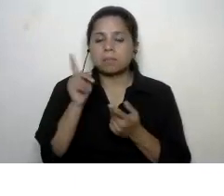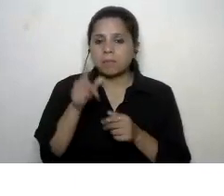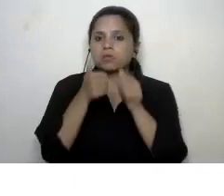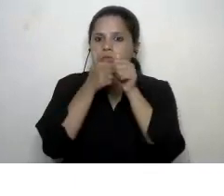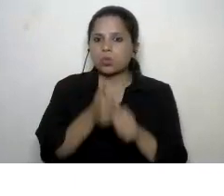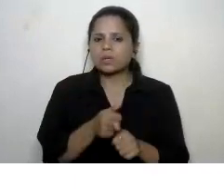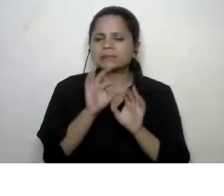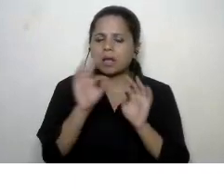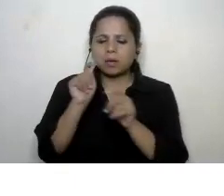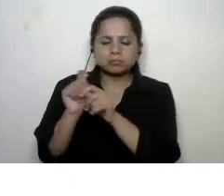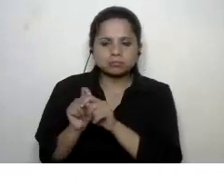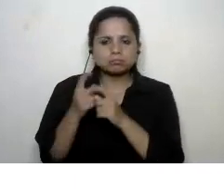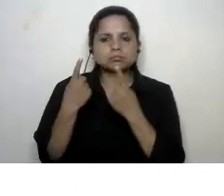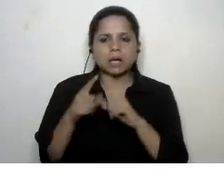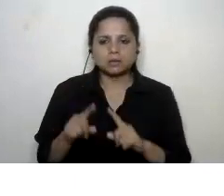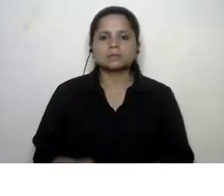steps.